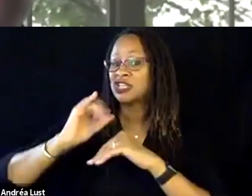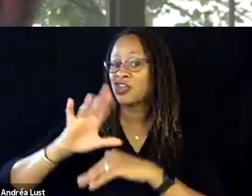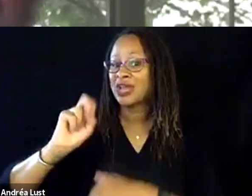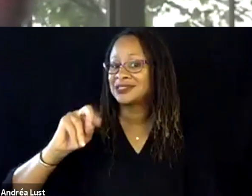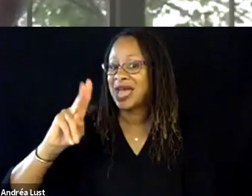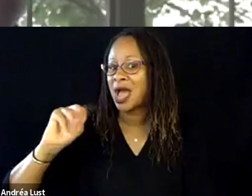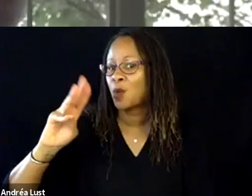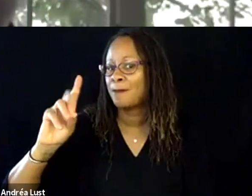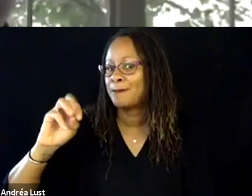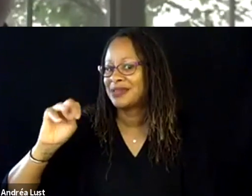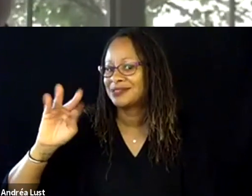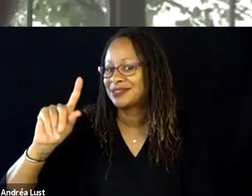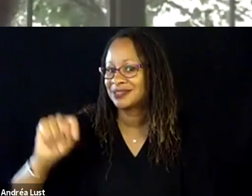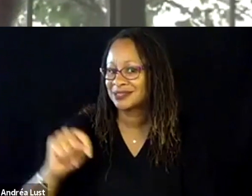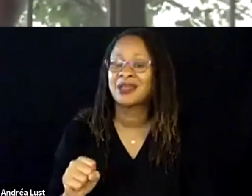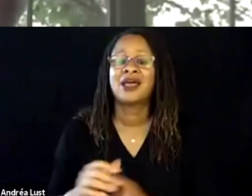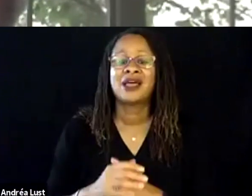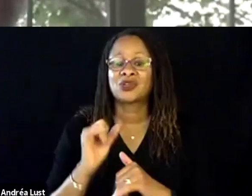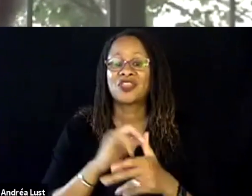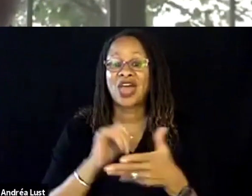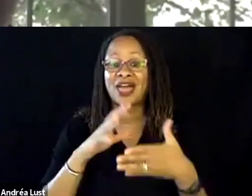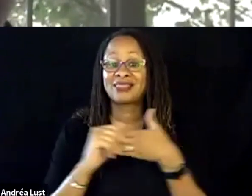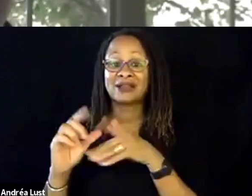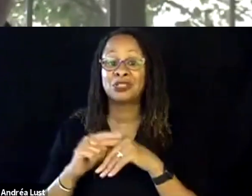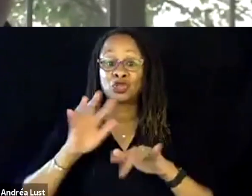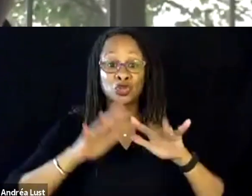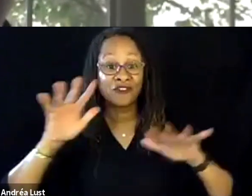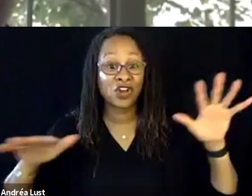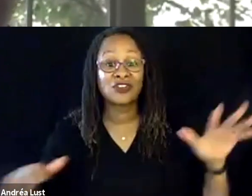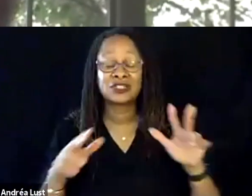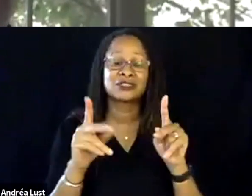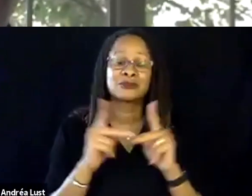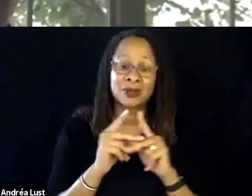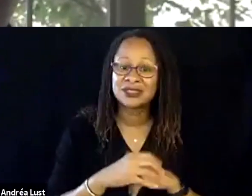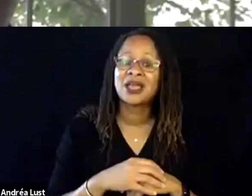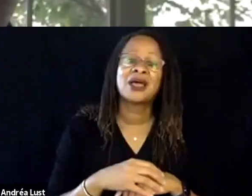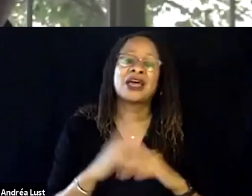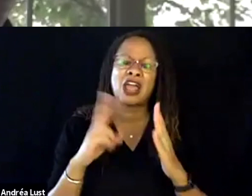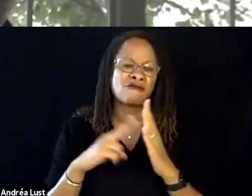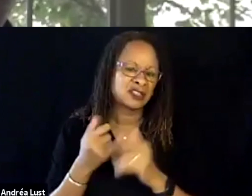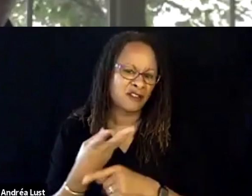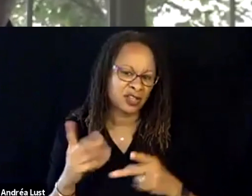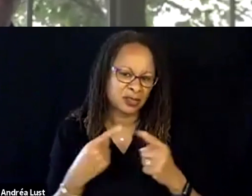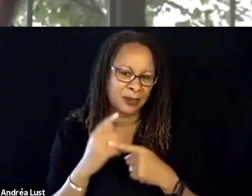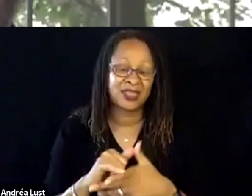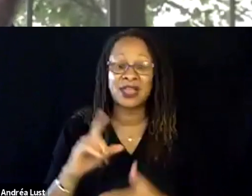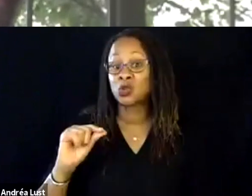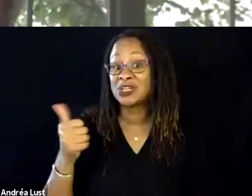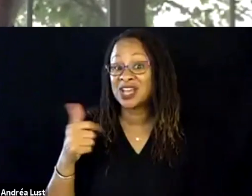So that ultimately led me into the diversity space. So I ran diversity strategy for Merrill and then Credit Suisse. And then in 2010, I got laid